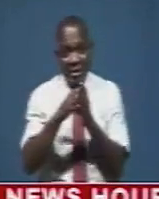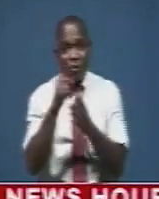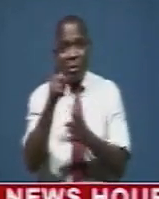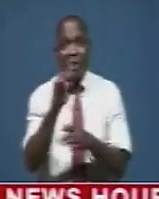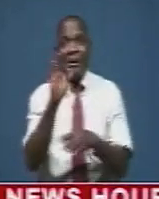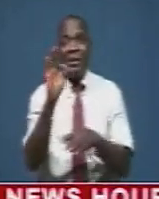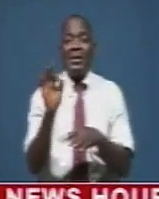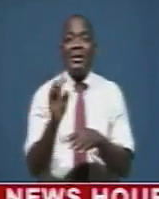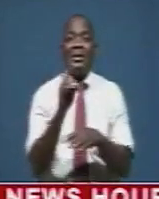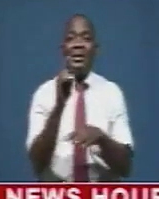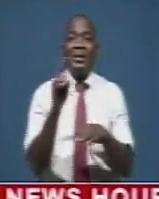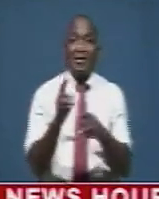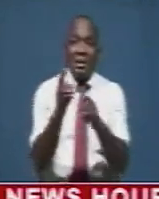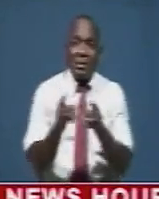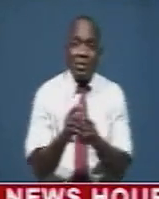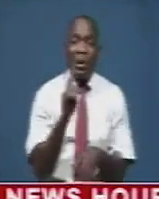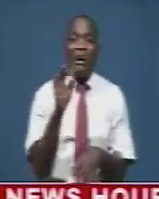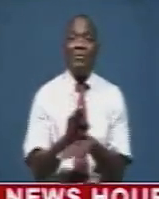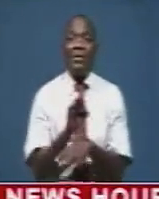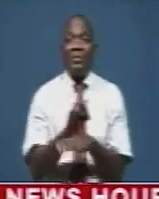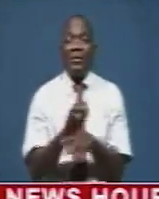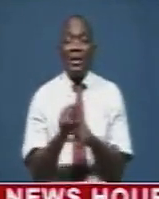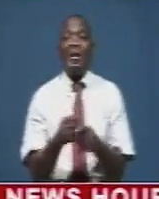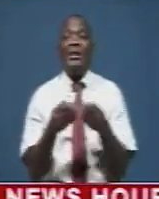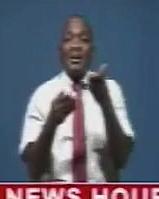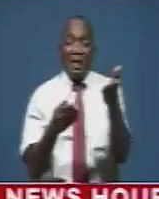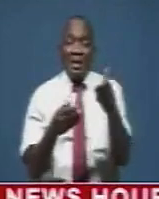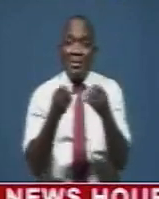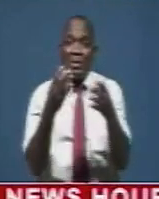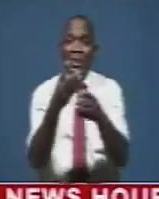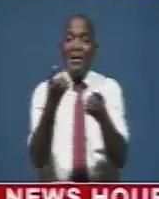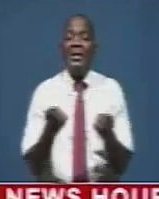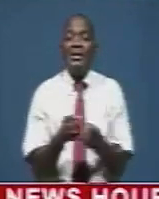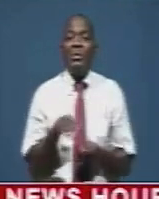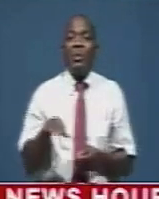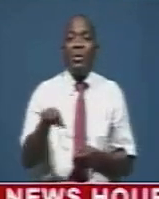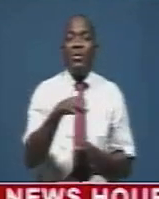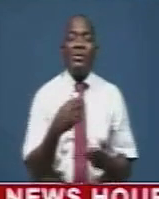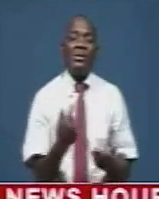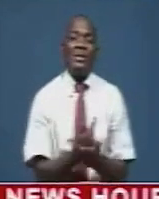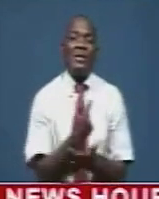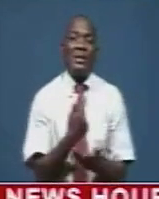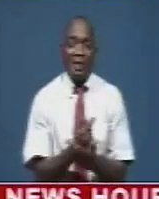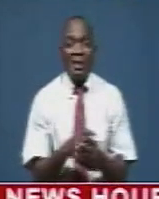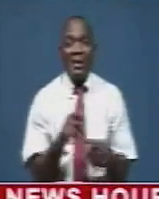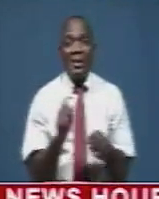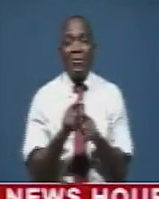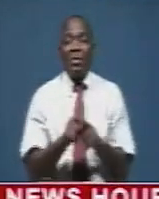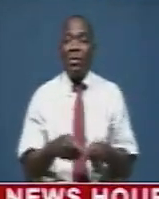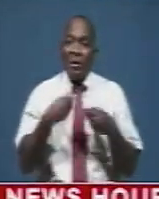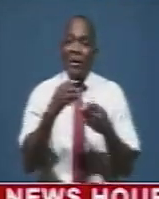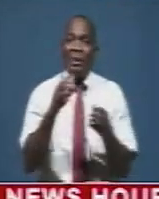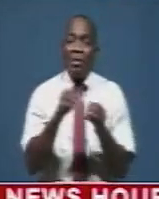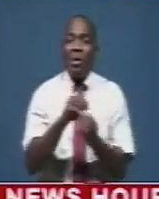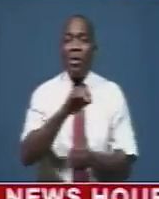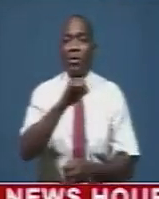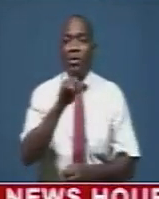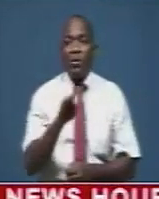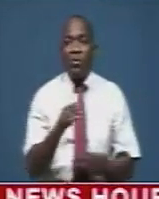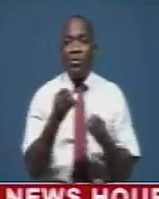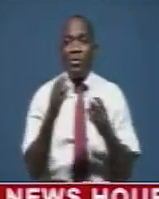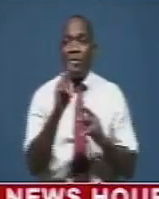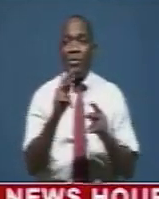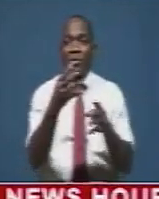District, One Factory, which is already in place in many districts across the country and is providing jobs for many of